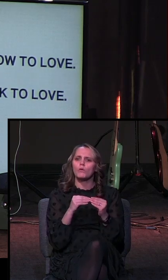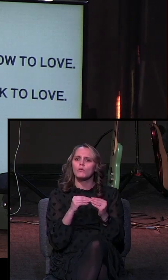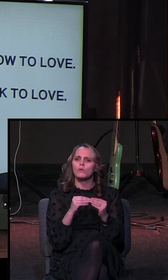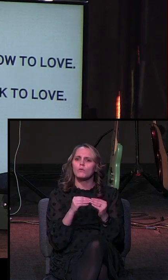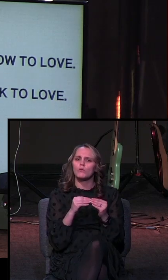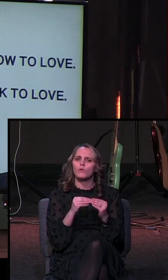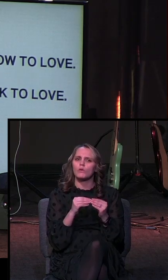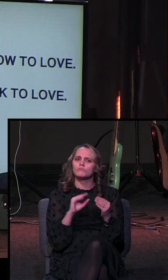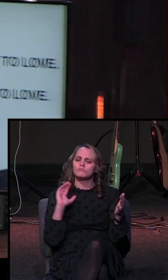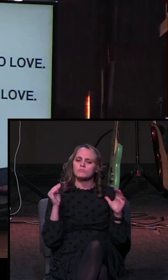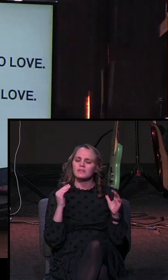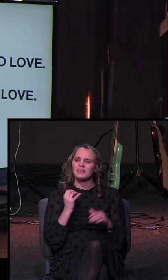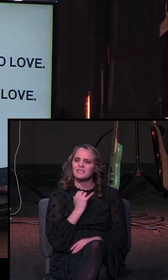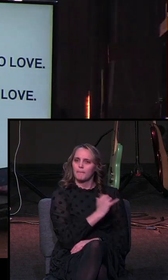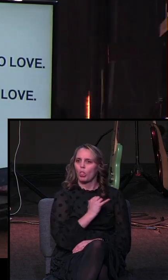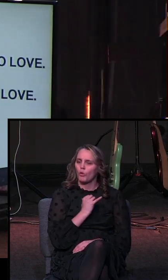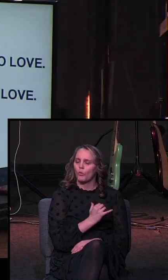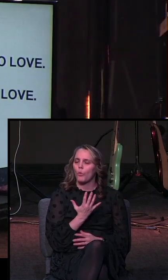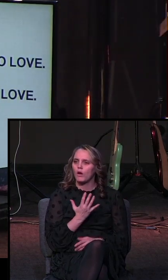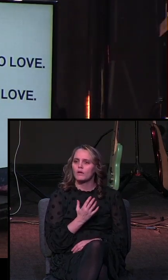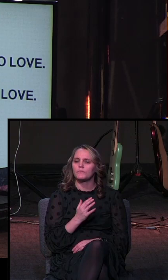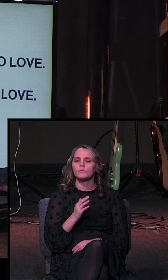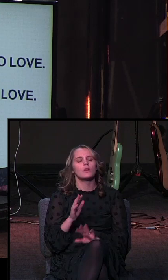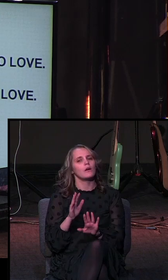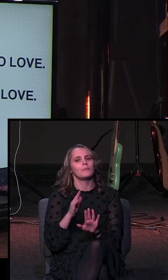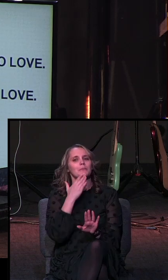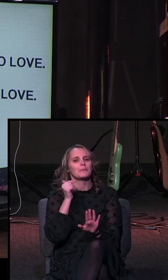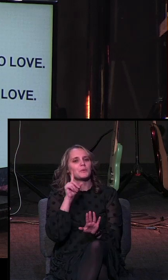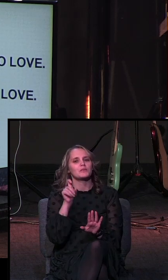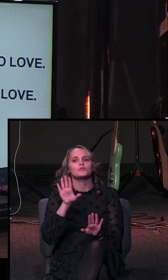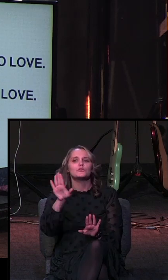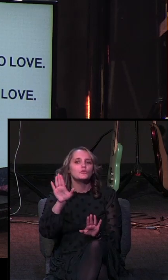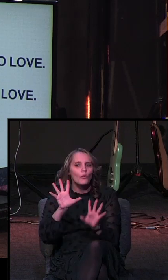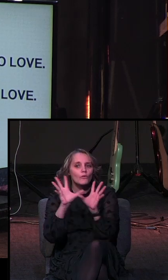Or better question, which one would your family say you're more like?